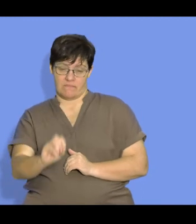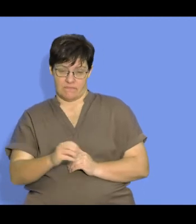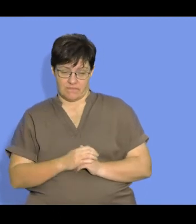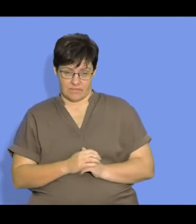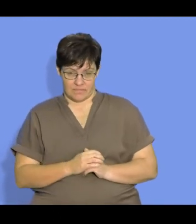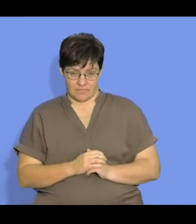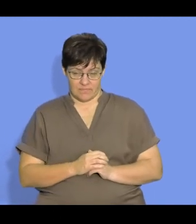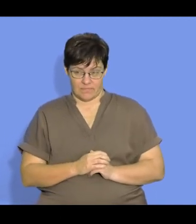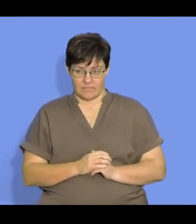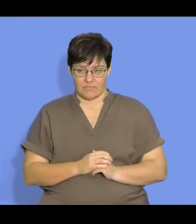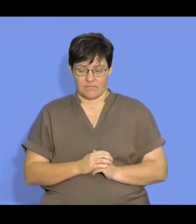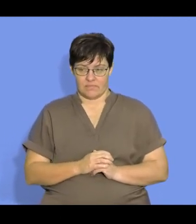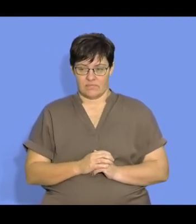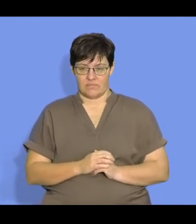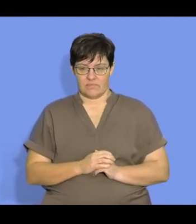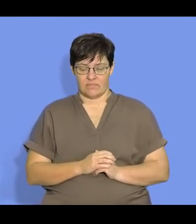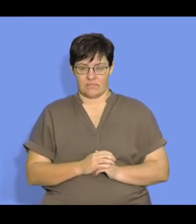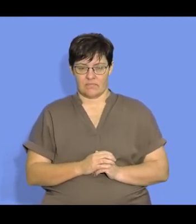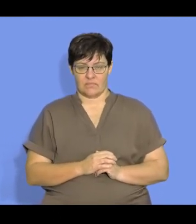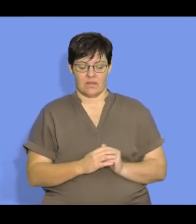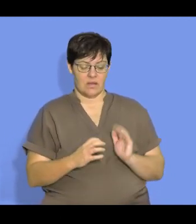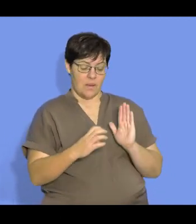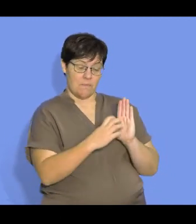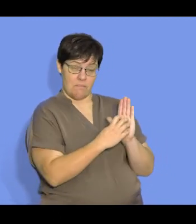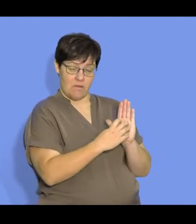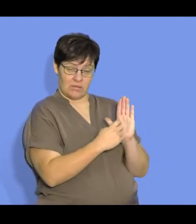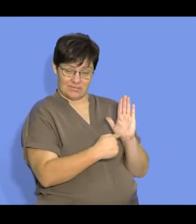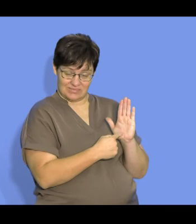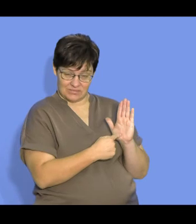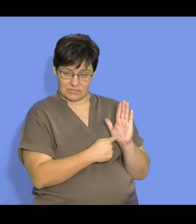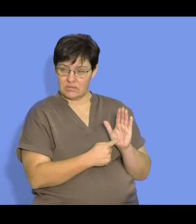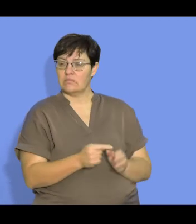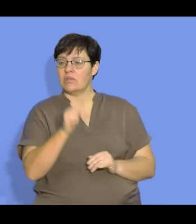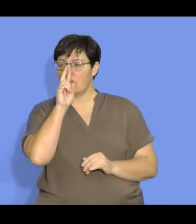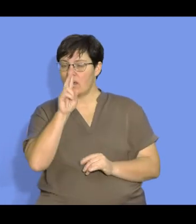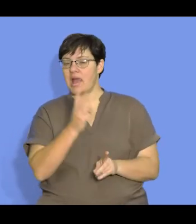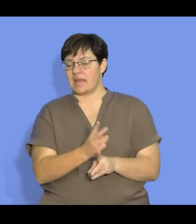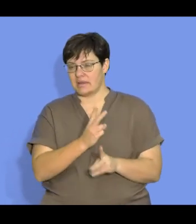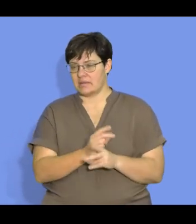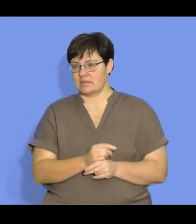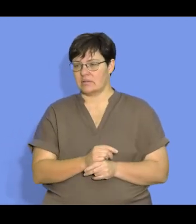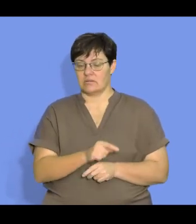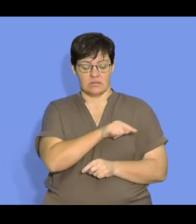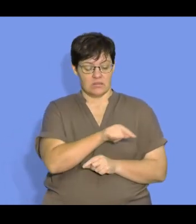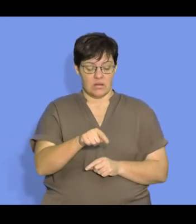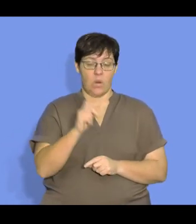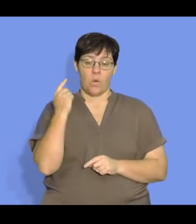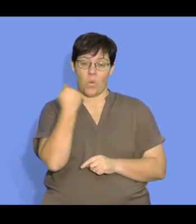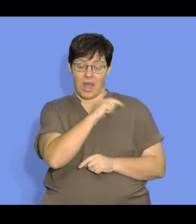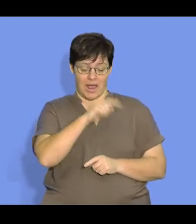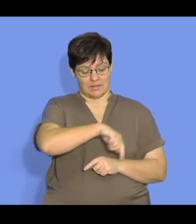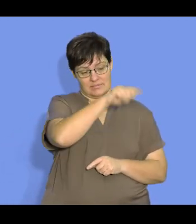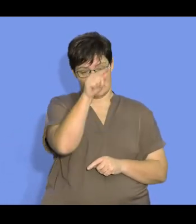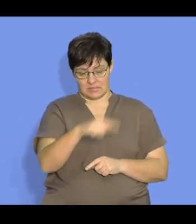If we go back to the Maxwell-Boltzmann, I want to remind you again that this is our normal curve, our normal statistical